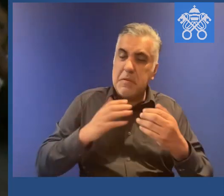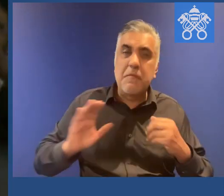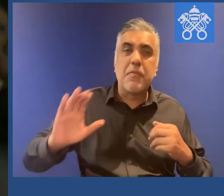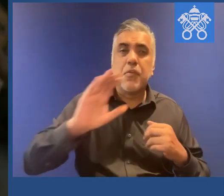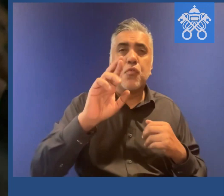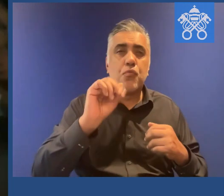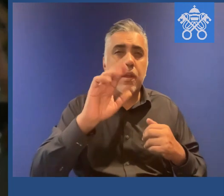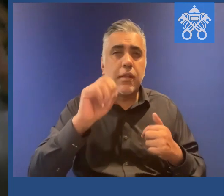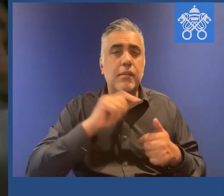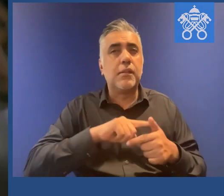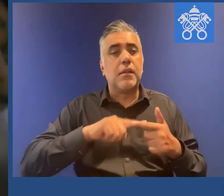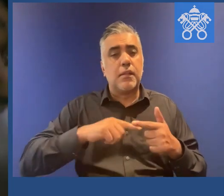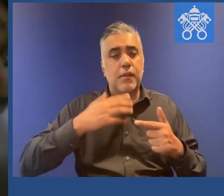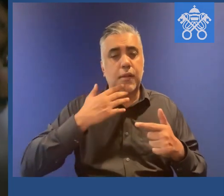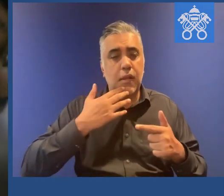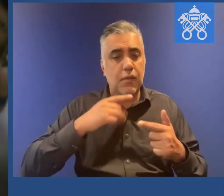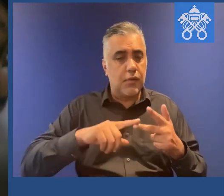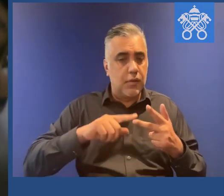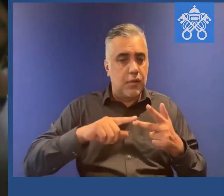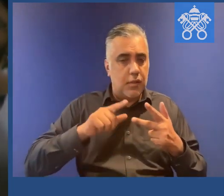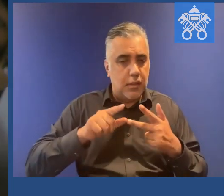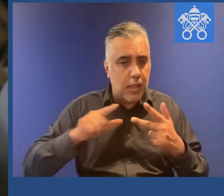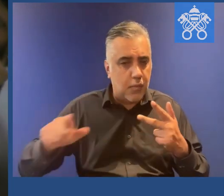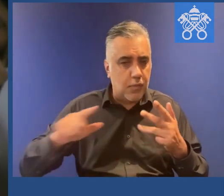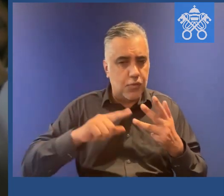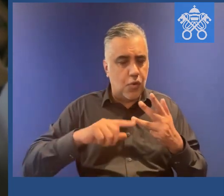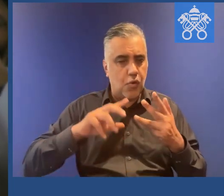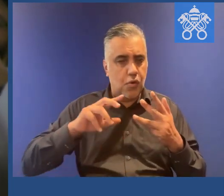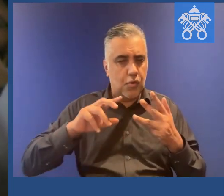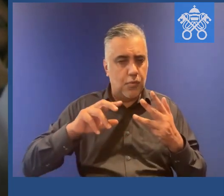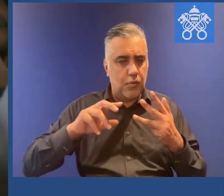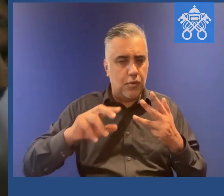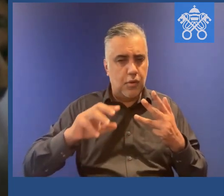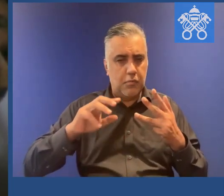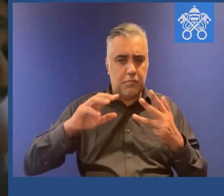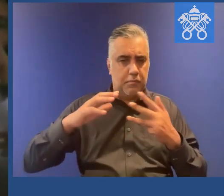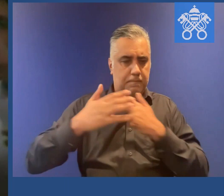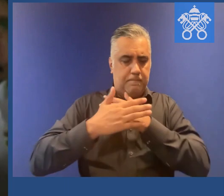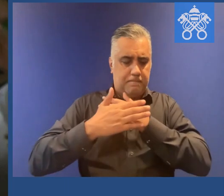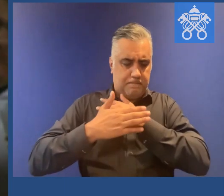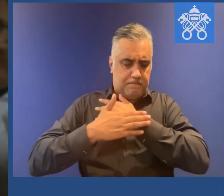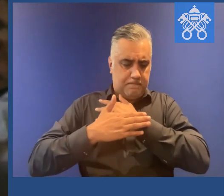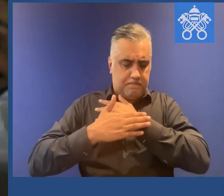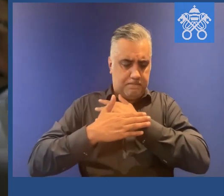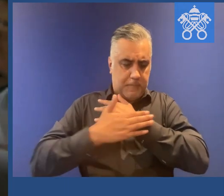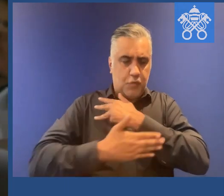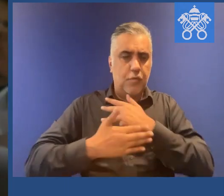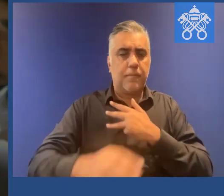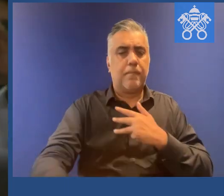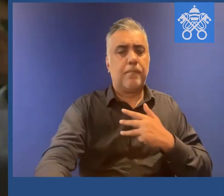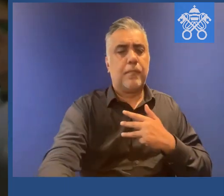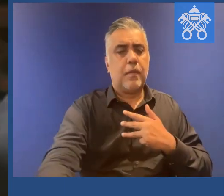race, color, language, or nationality, all gathering as